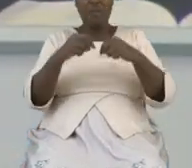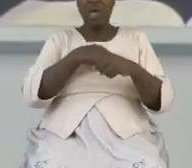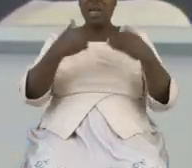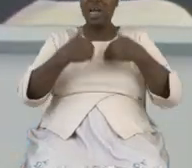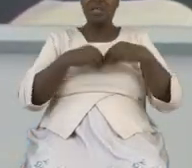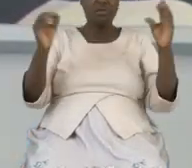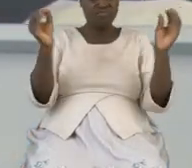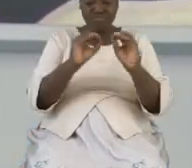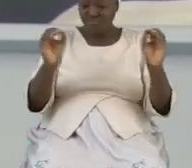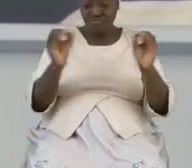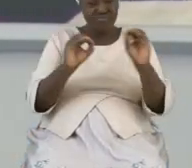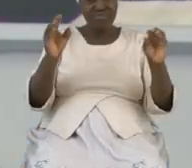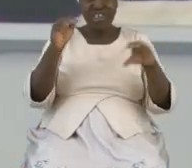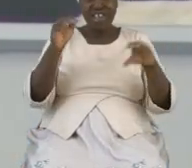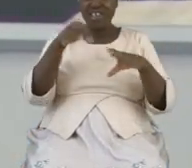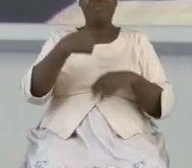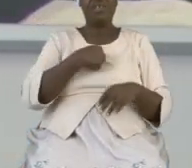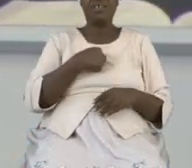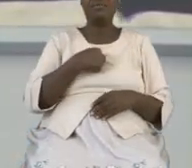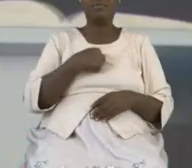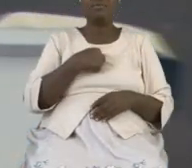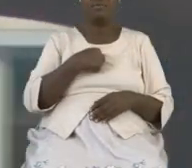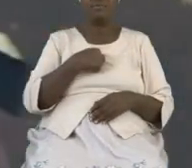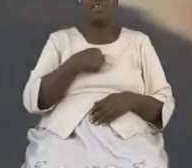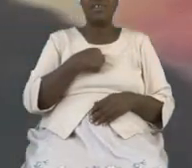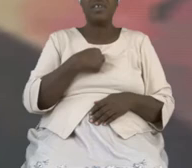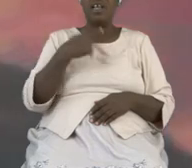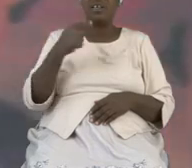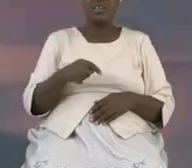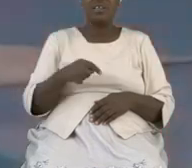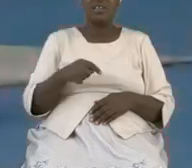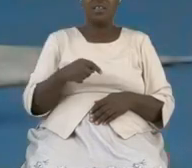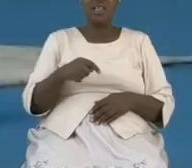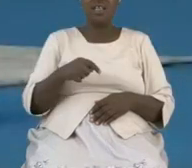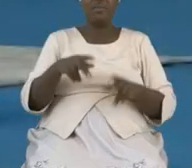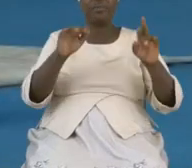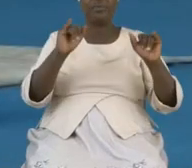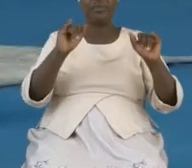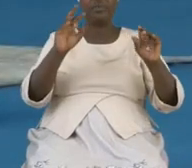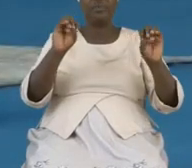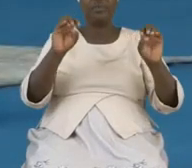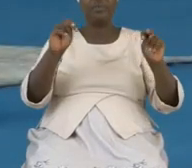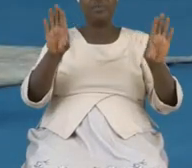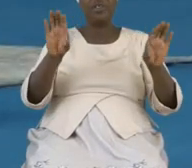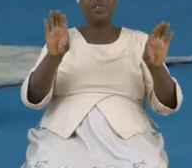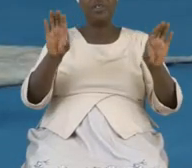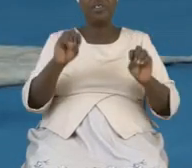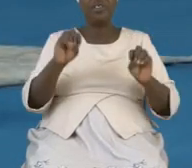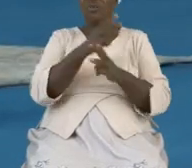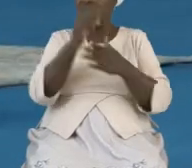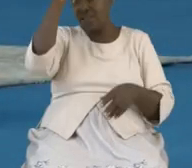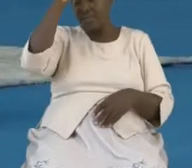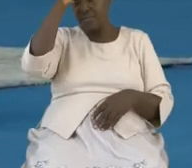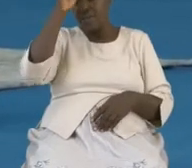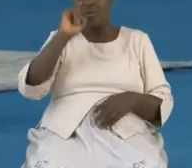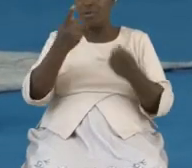nothing in me. The prince of this world, that's the devil, is going to be coming up every time. He'll come and